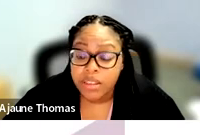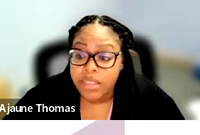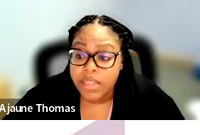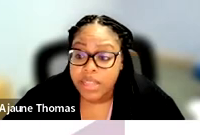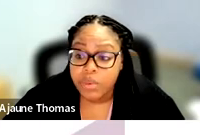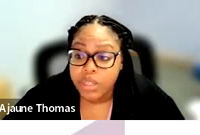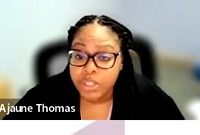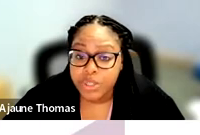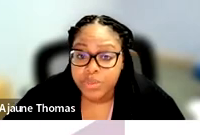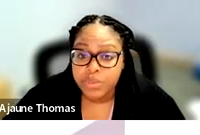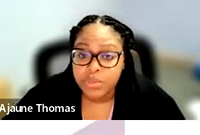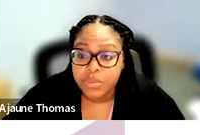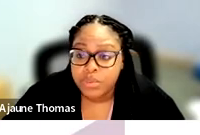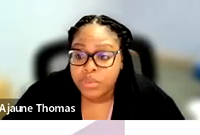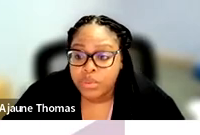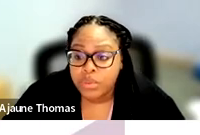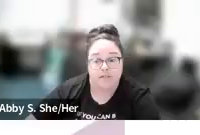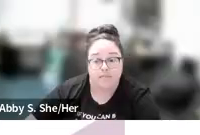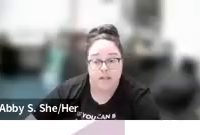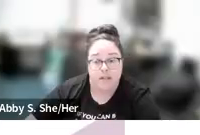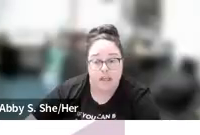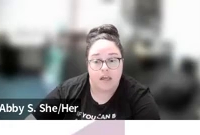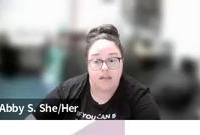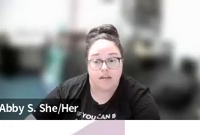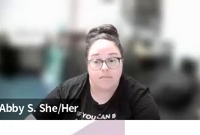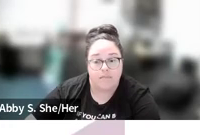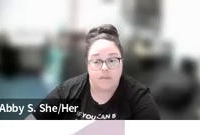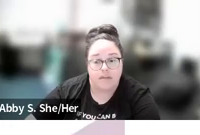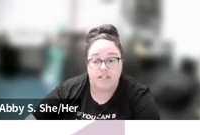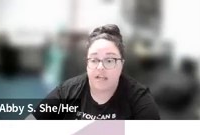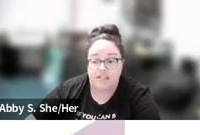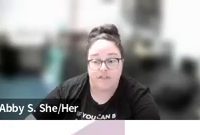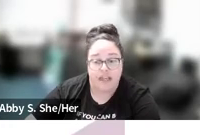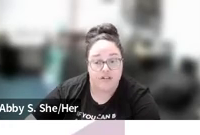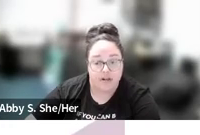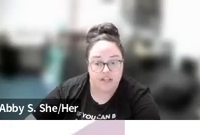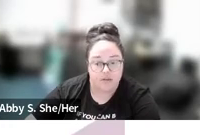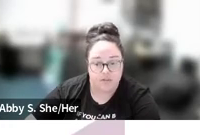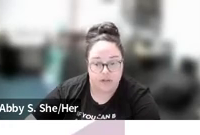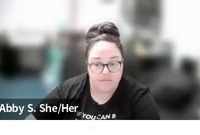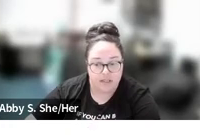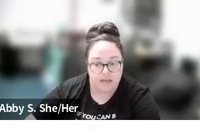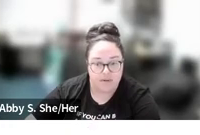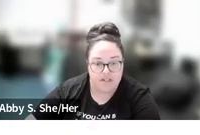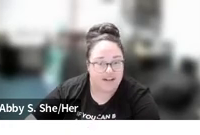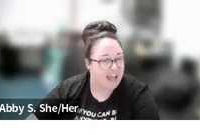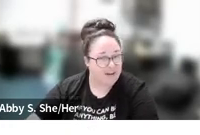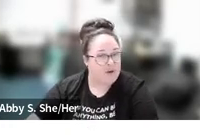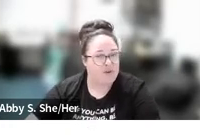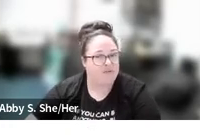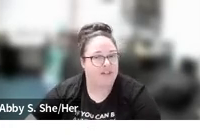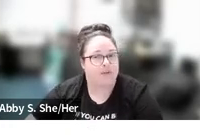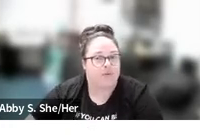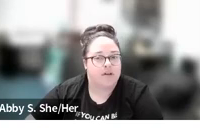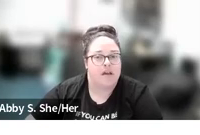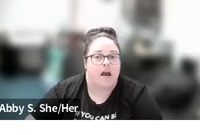and all the things that they want to do. Yeah. And TJ asked if Android has social games like Game Pigeon. And I don't